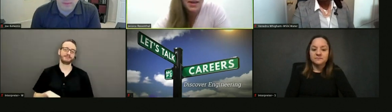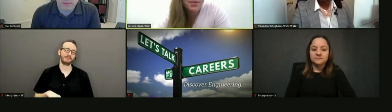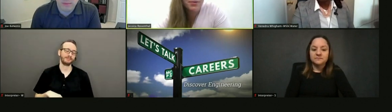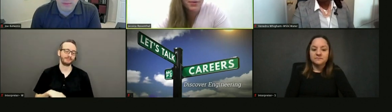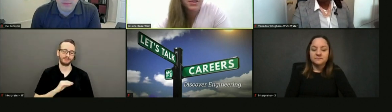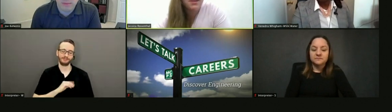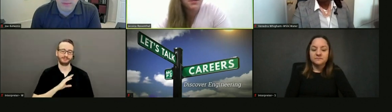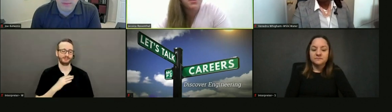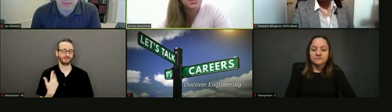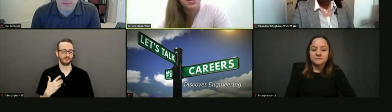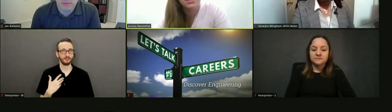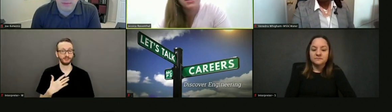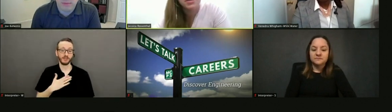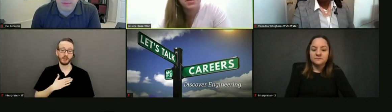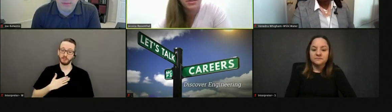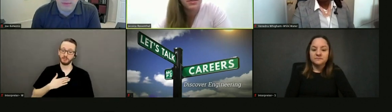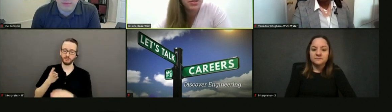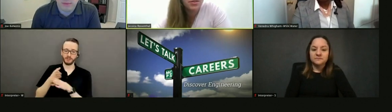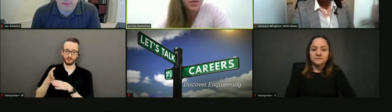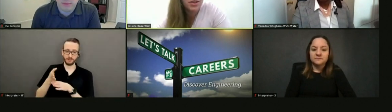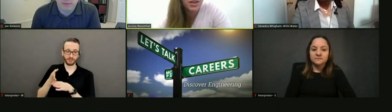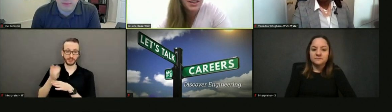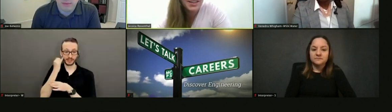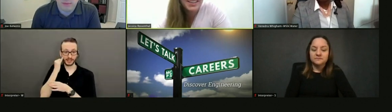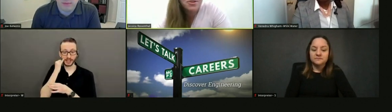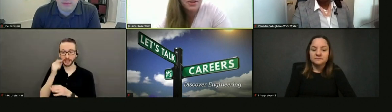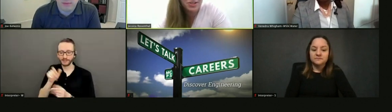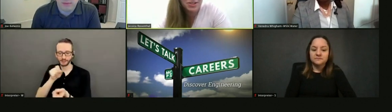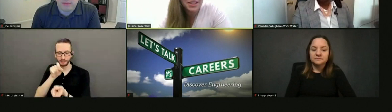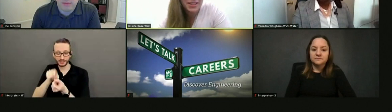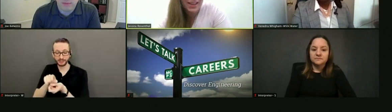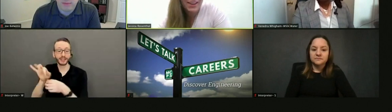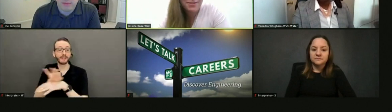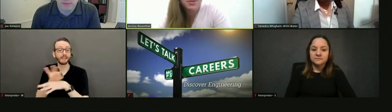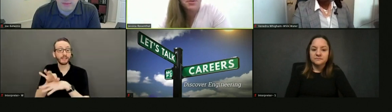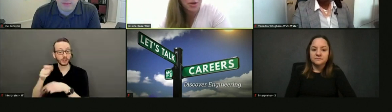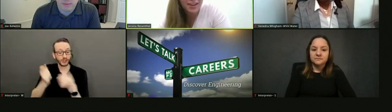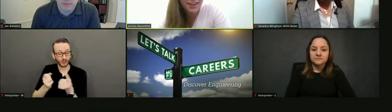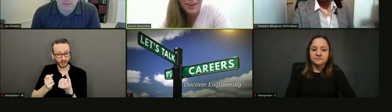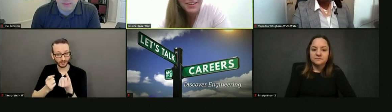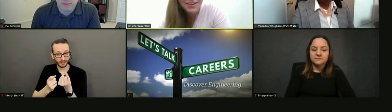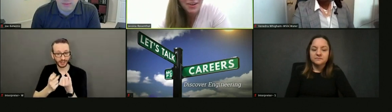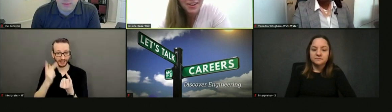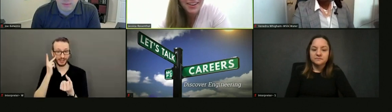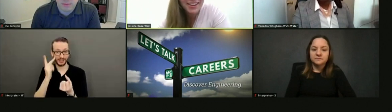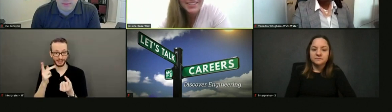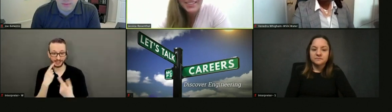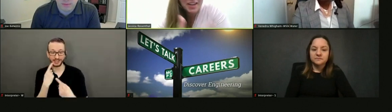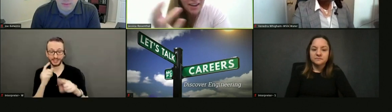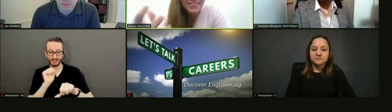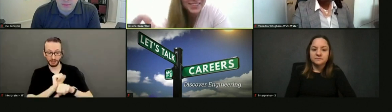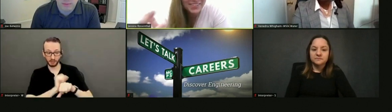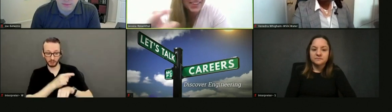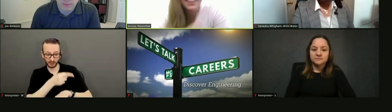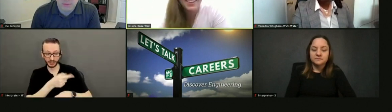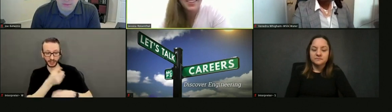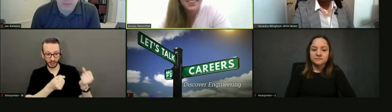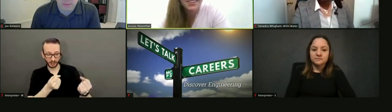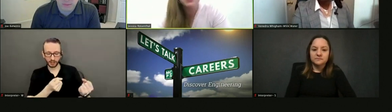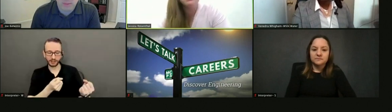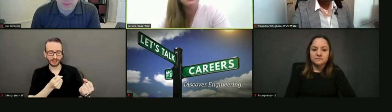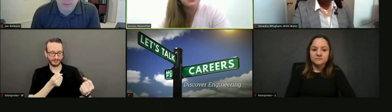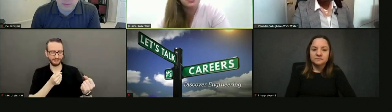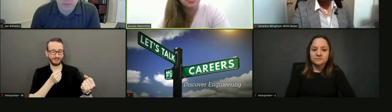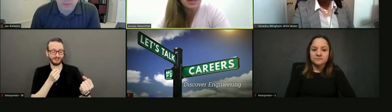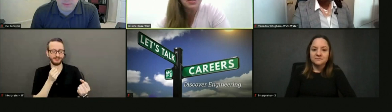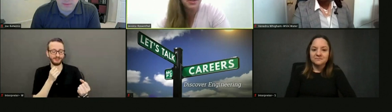worked, I mean, in my field, like if you work on a specific feature of a car and you actually see that feature working on the car, it's like nuts. The fact